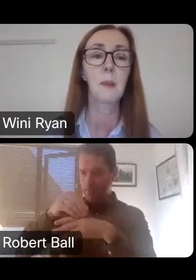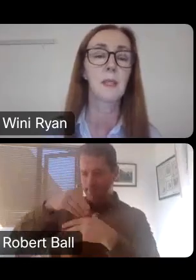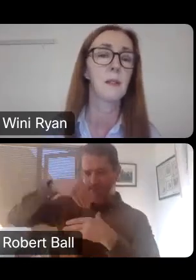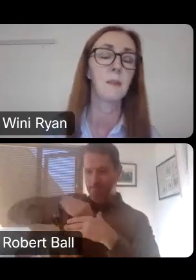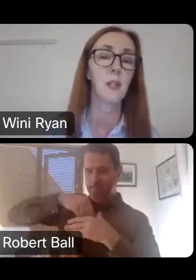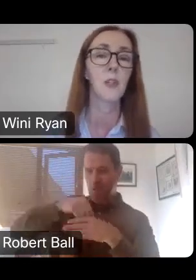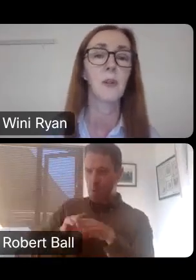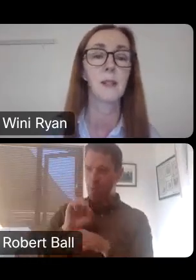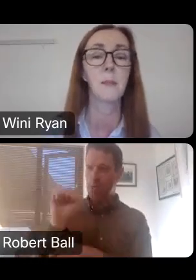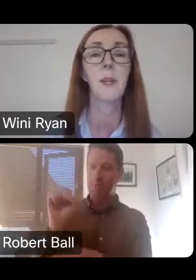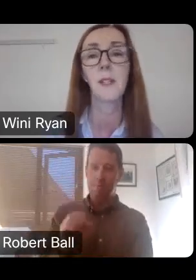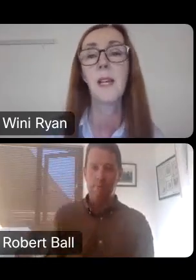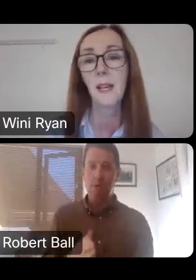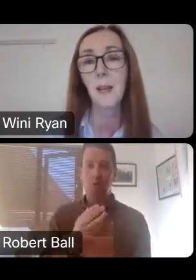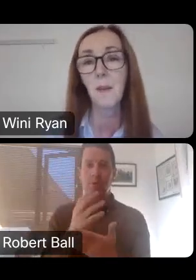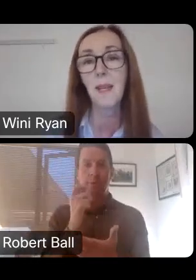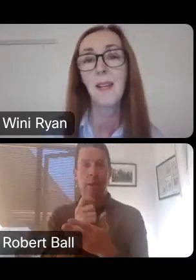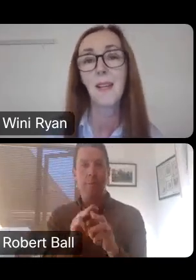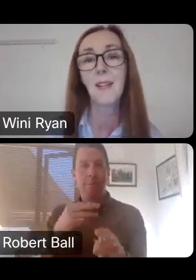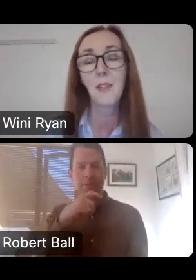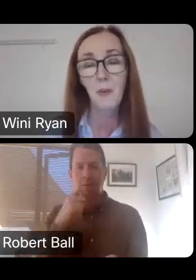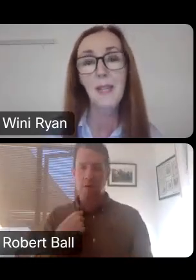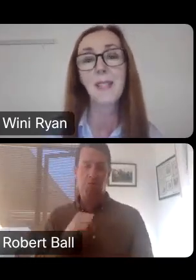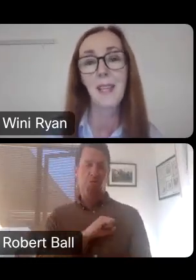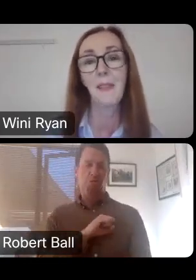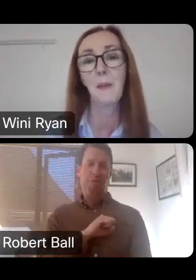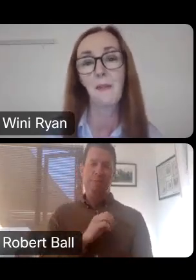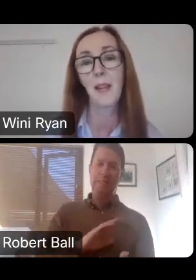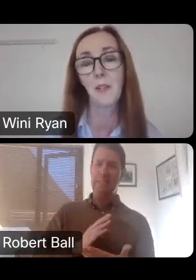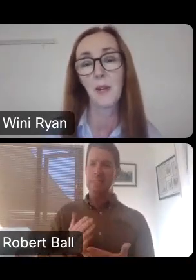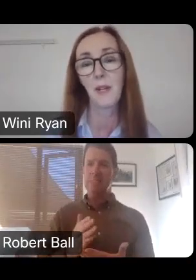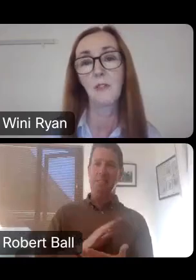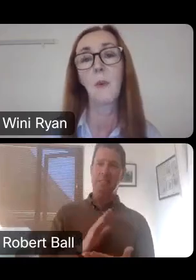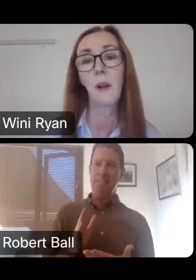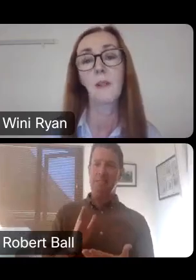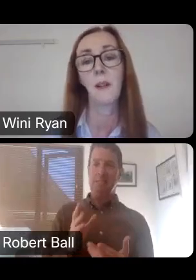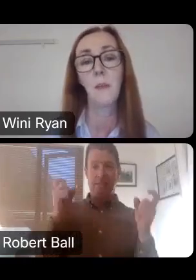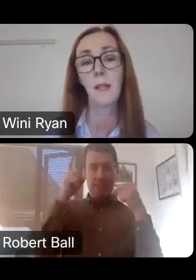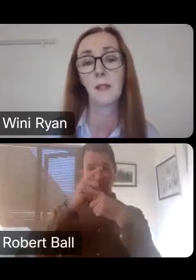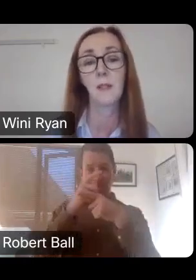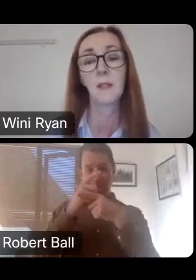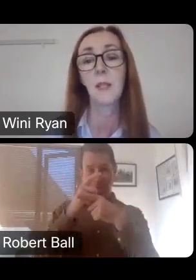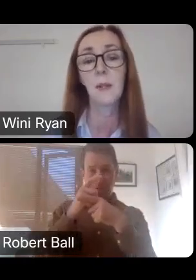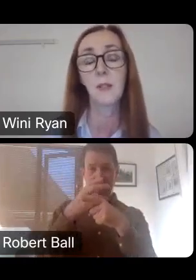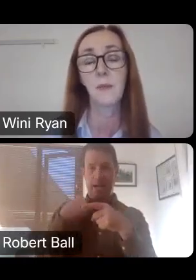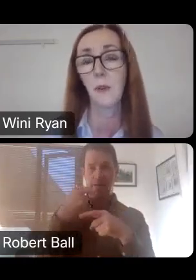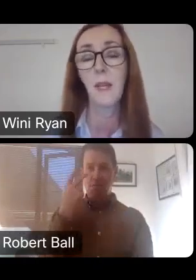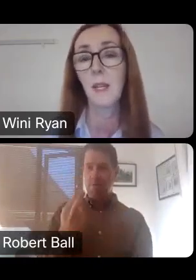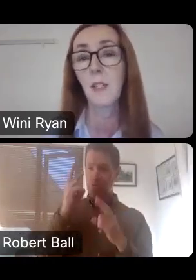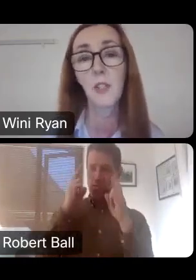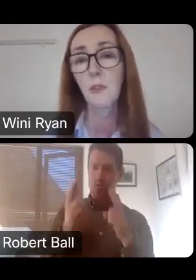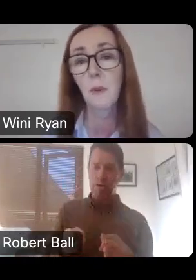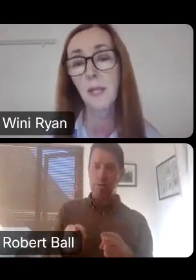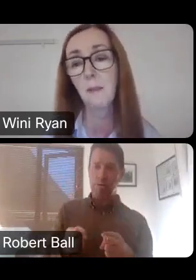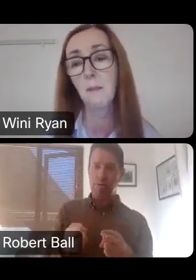sometimes people say, oh, I'm not sure. That's because it can be tricky to get the reflection right. It requires a lot of practice. The simplest form